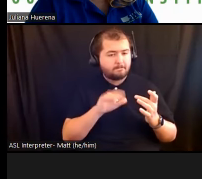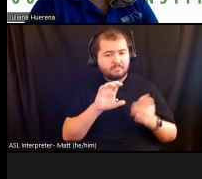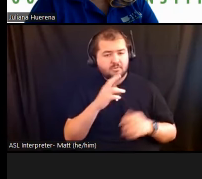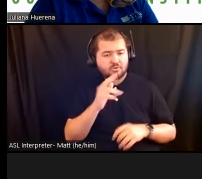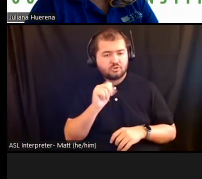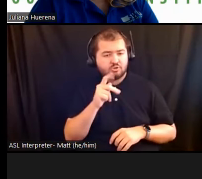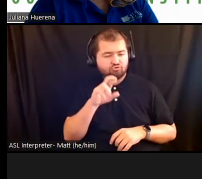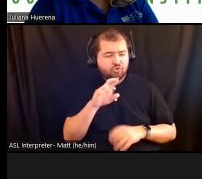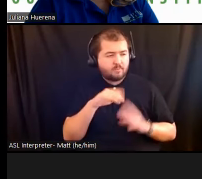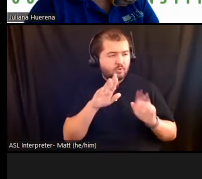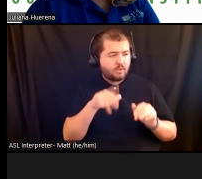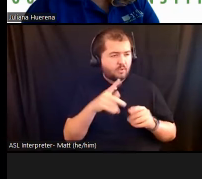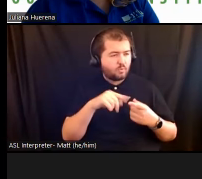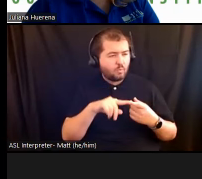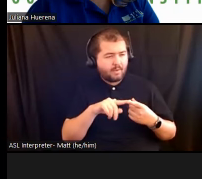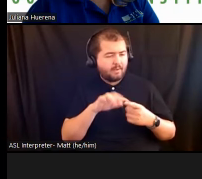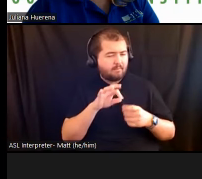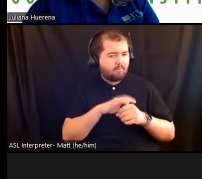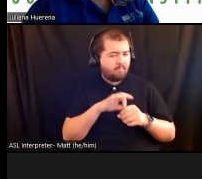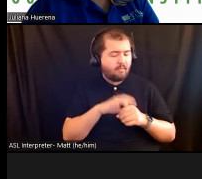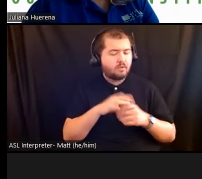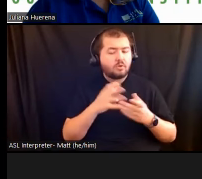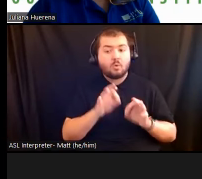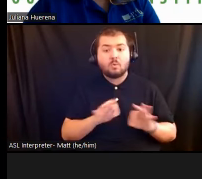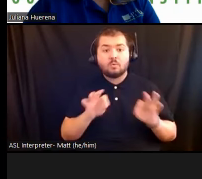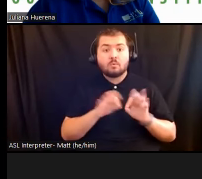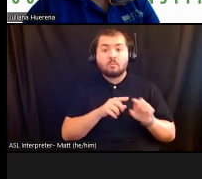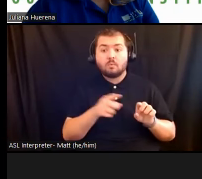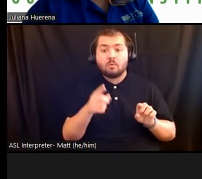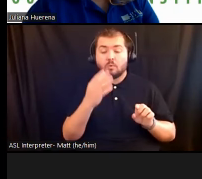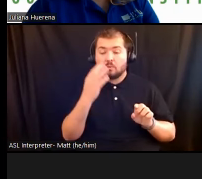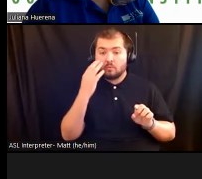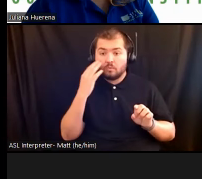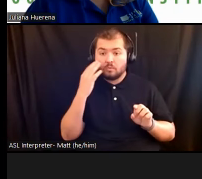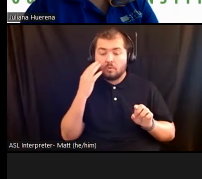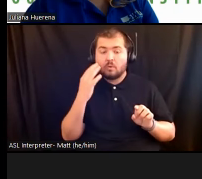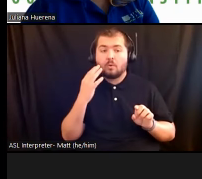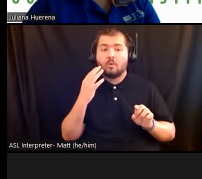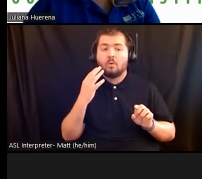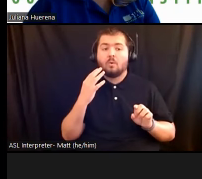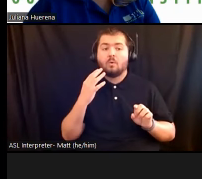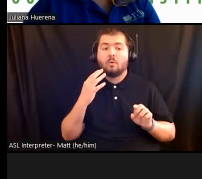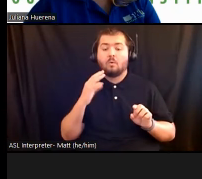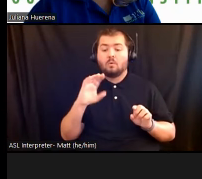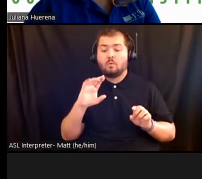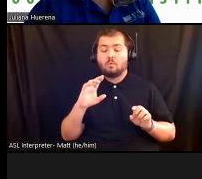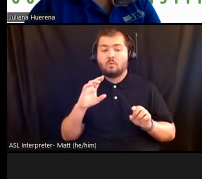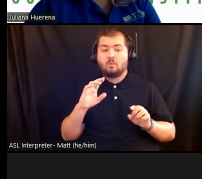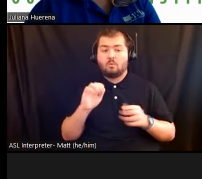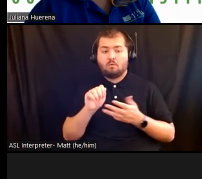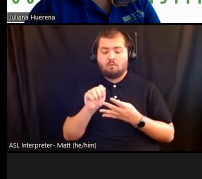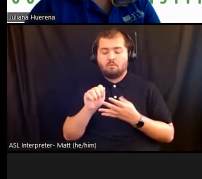their elections, okay? So I want everybody to realize elections are ran at the chapter house level, the county